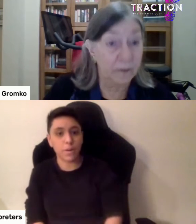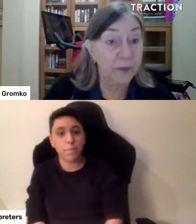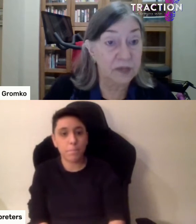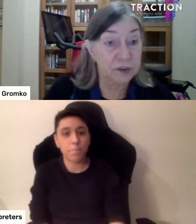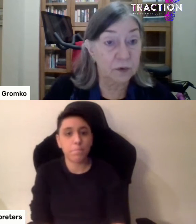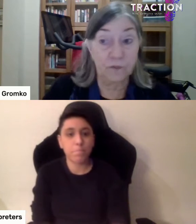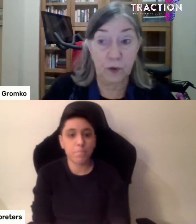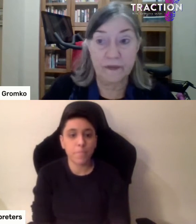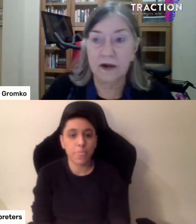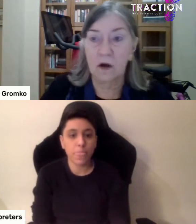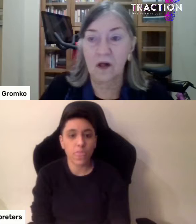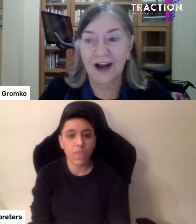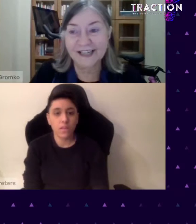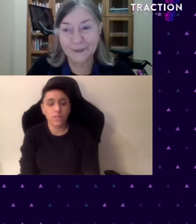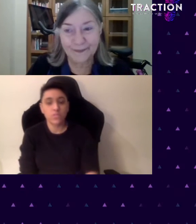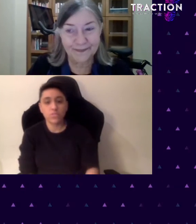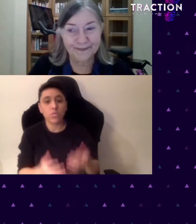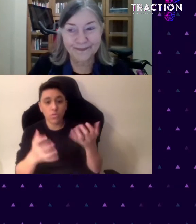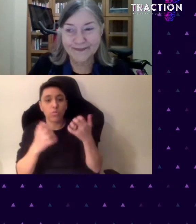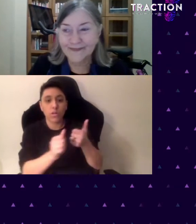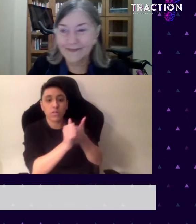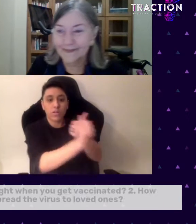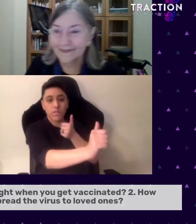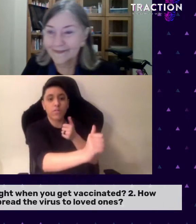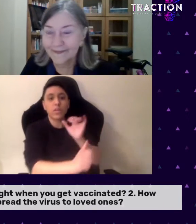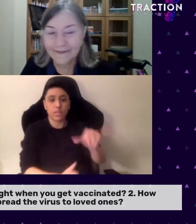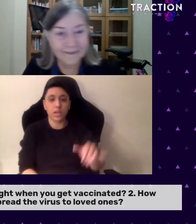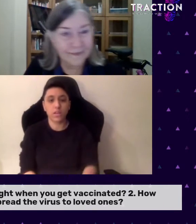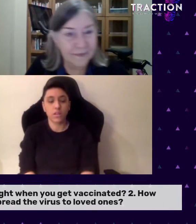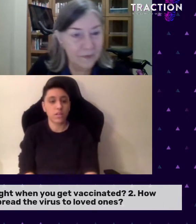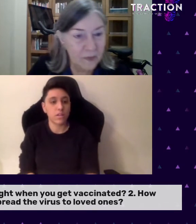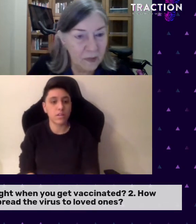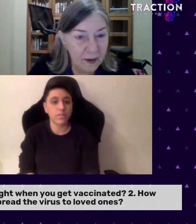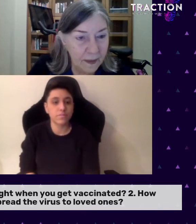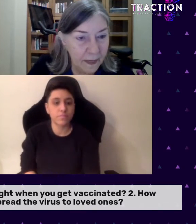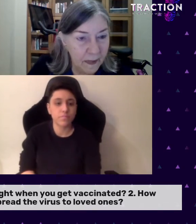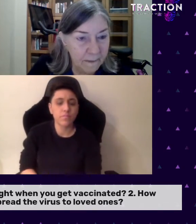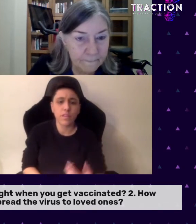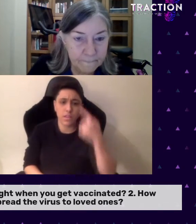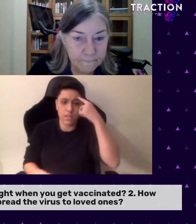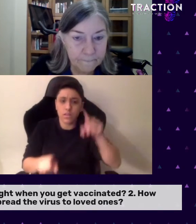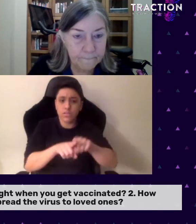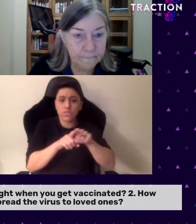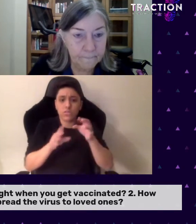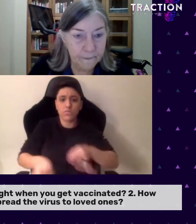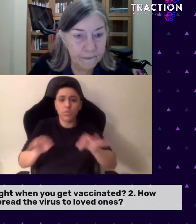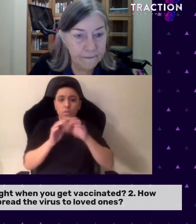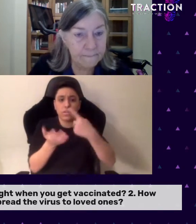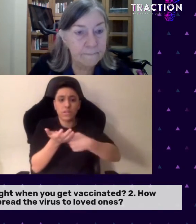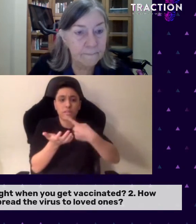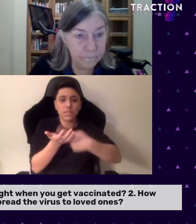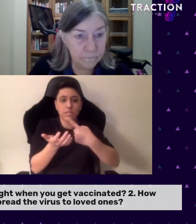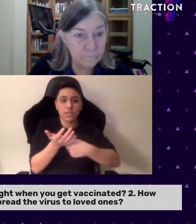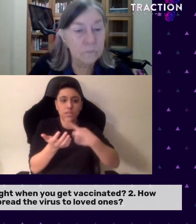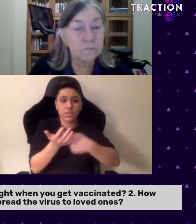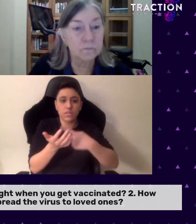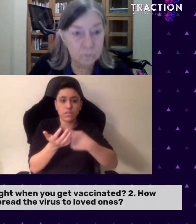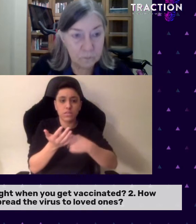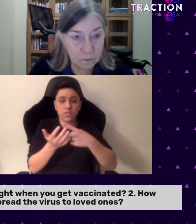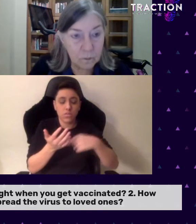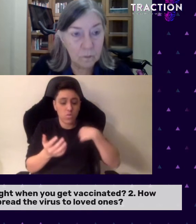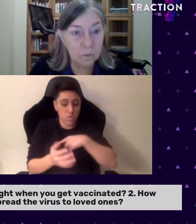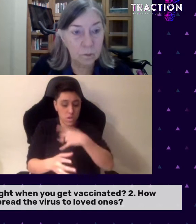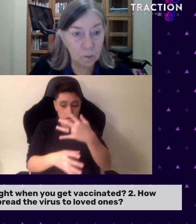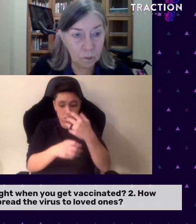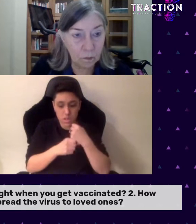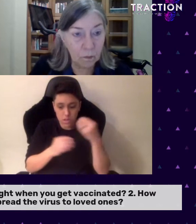that's a problem, okay? So avoid that at all cost. Well, and I think it's also important to talk about, like, as we get more vaccinated,